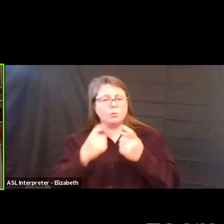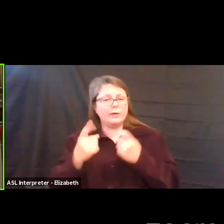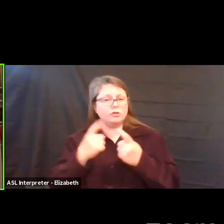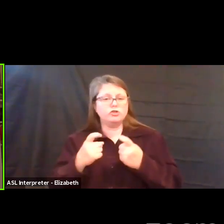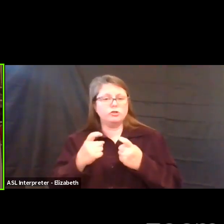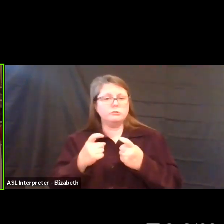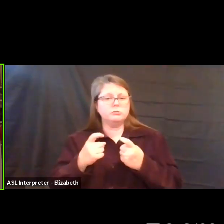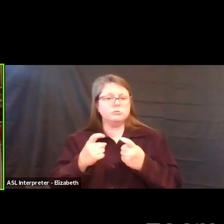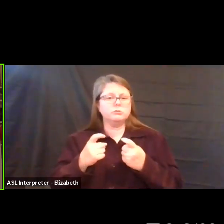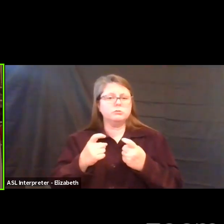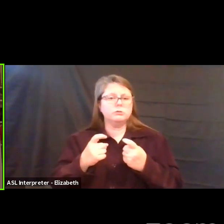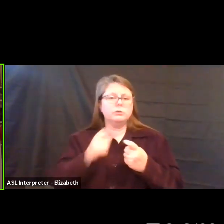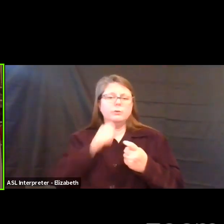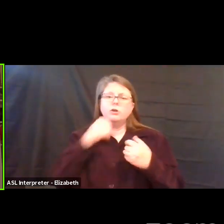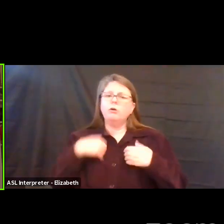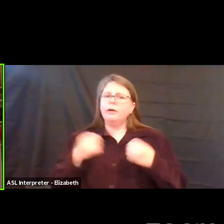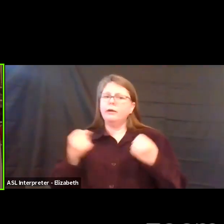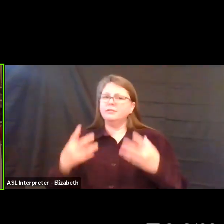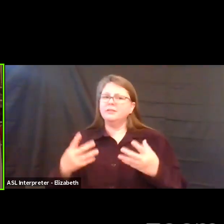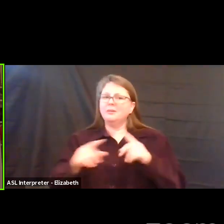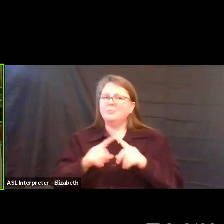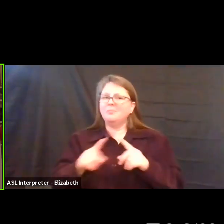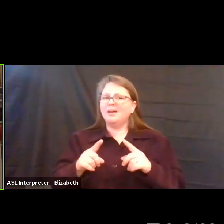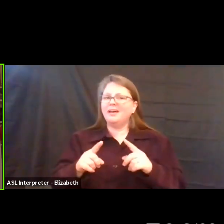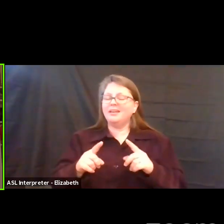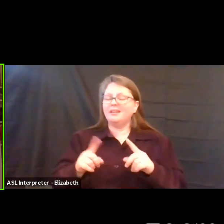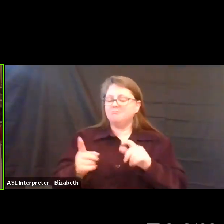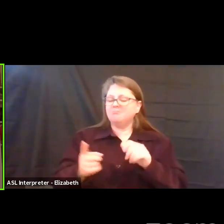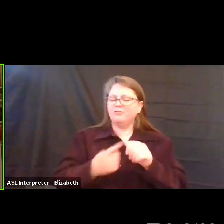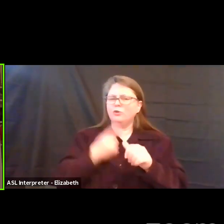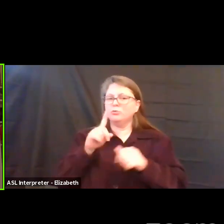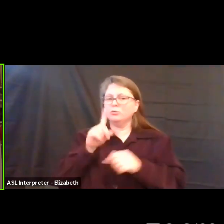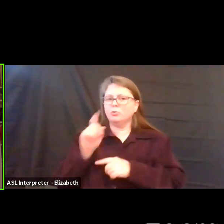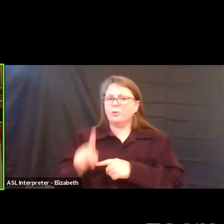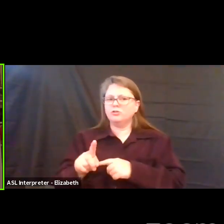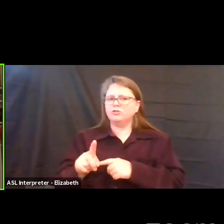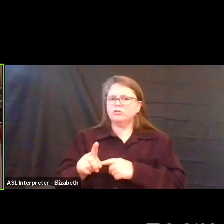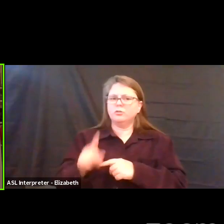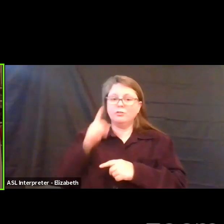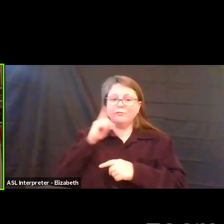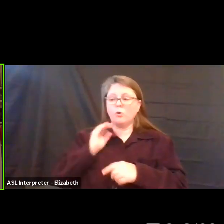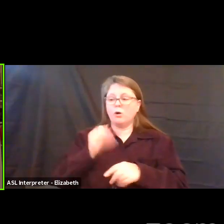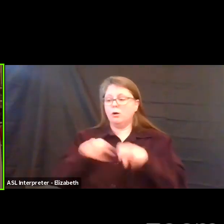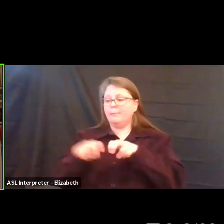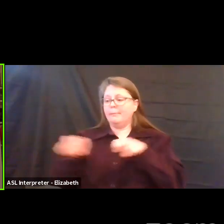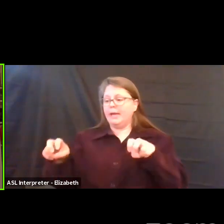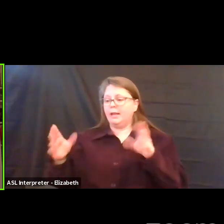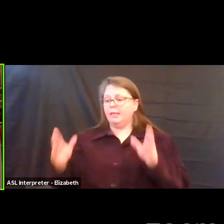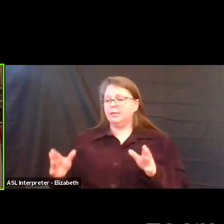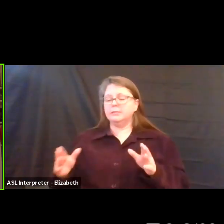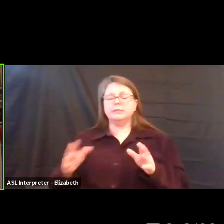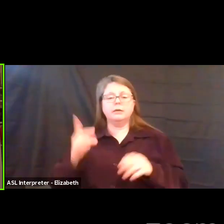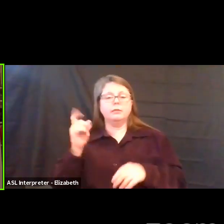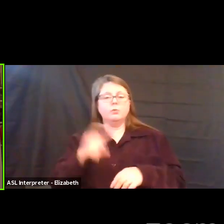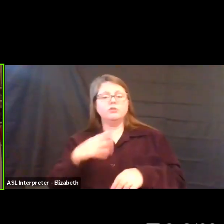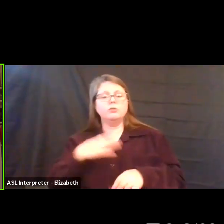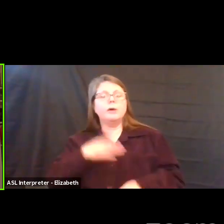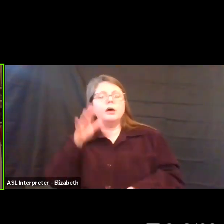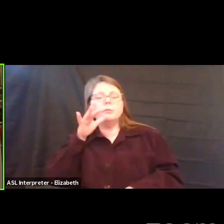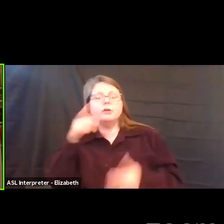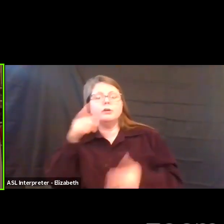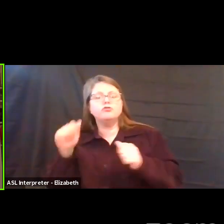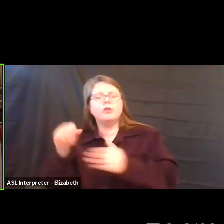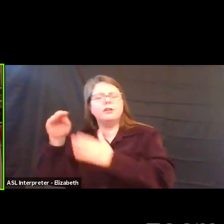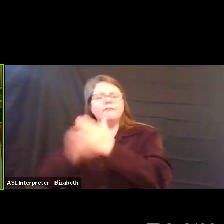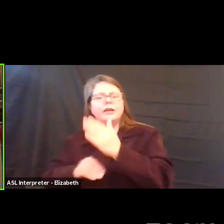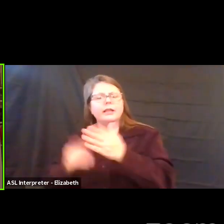anybody in our panel of experts has an idea about the answer. The question is, my mother is trying to fill out an